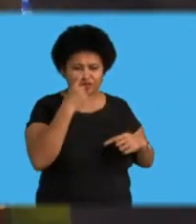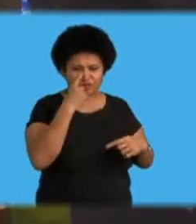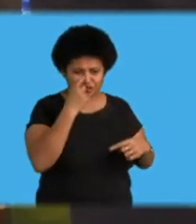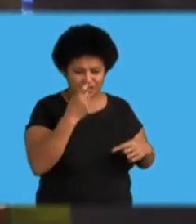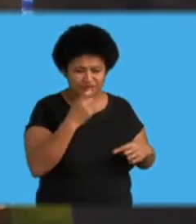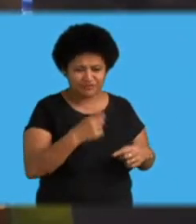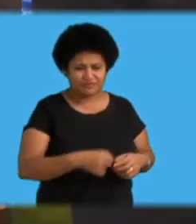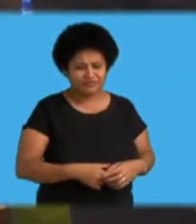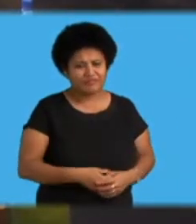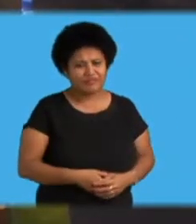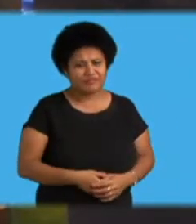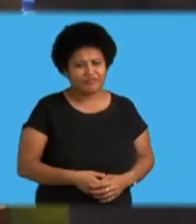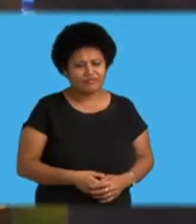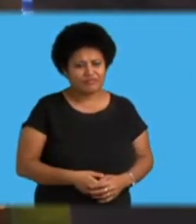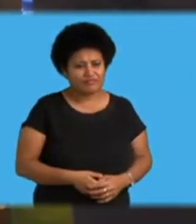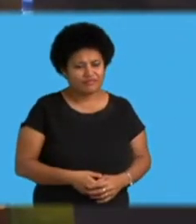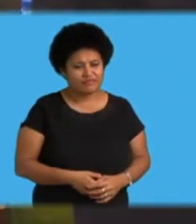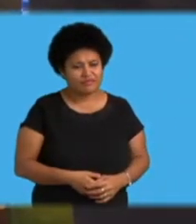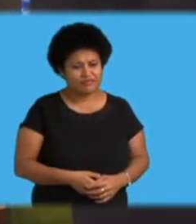About museum.